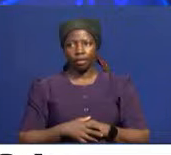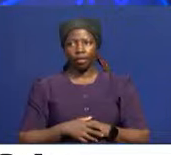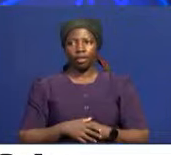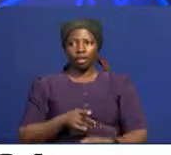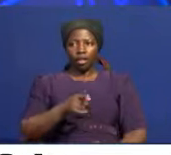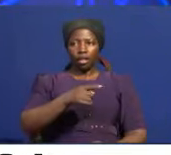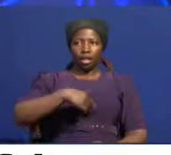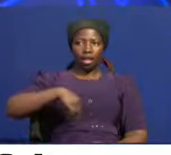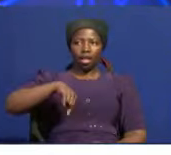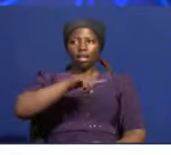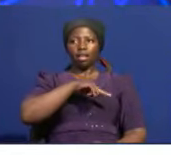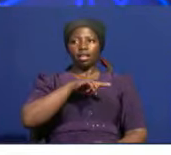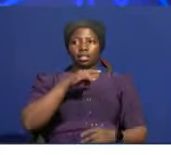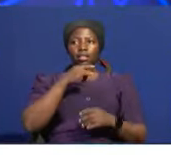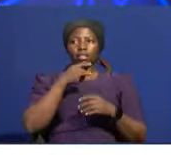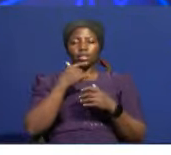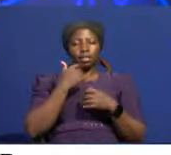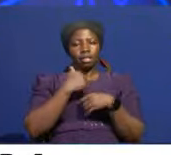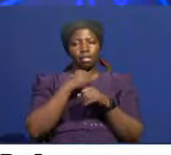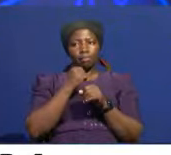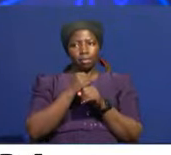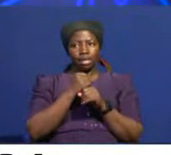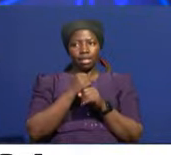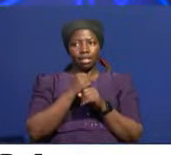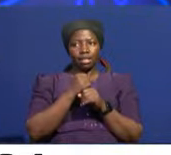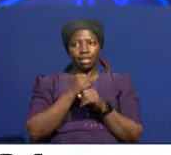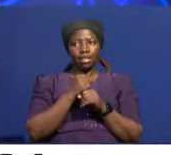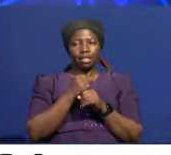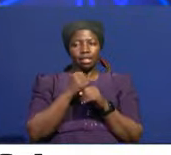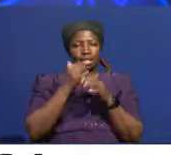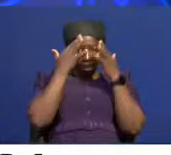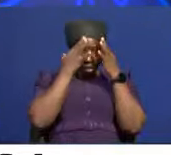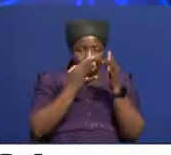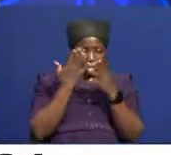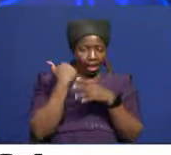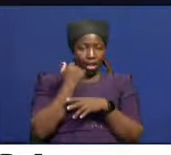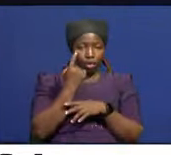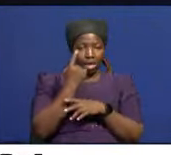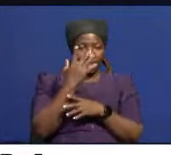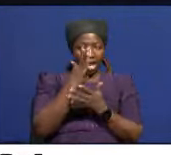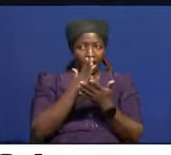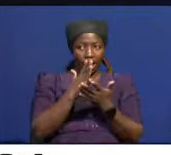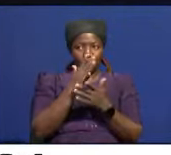We set out in the last 1.5 years to put